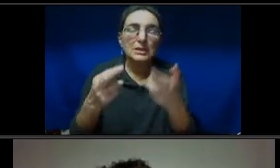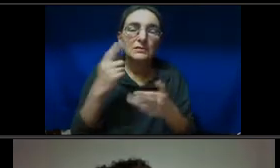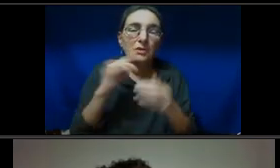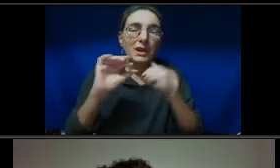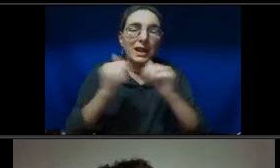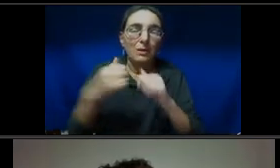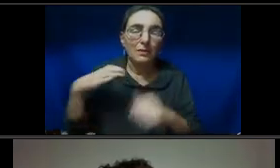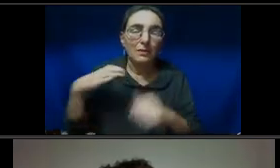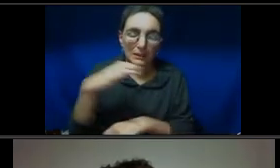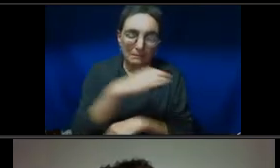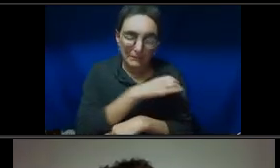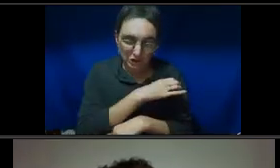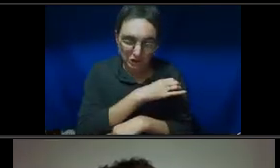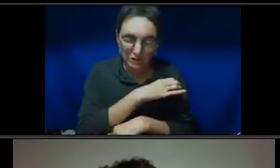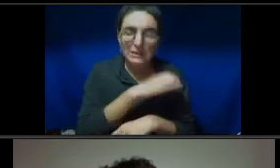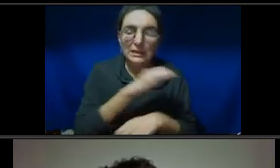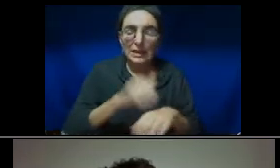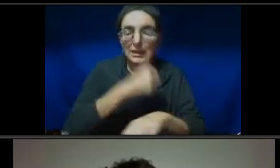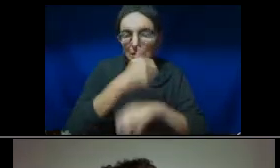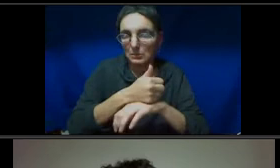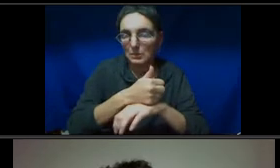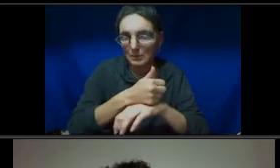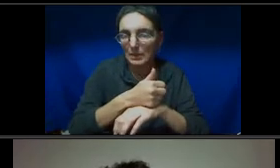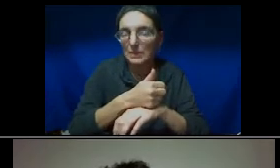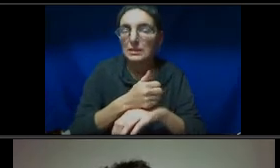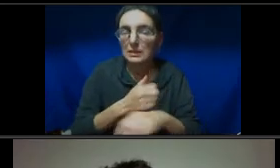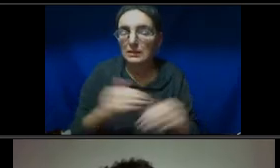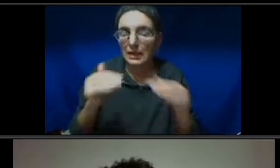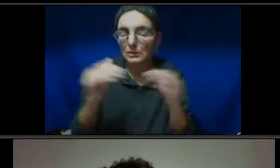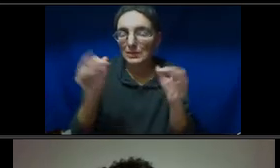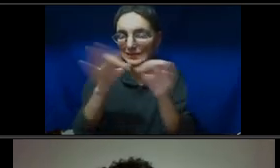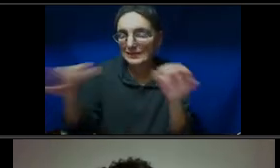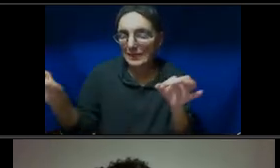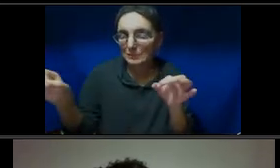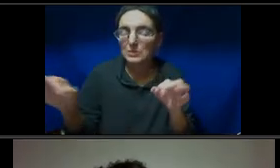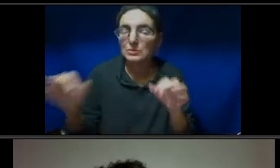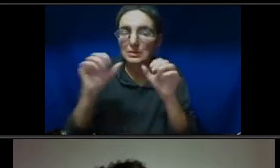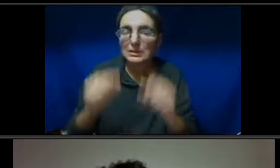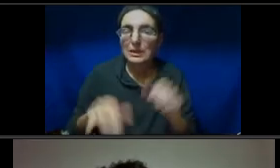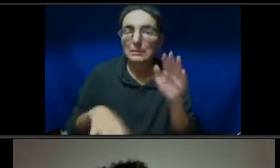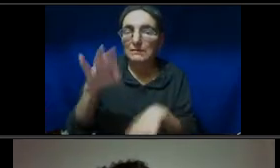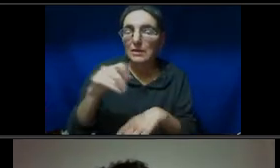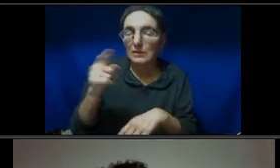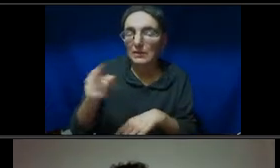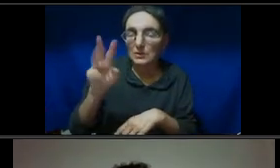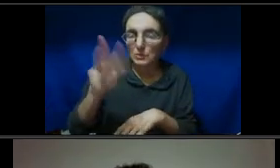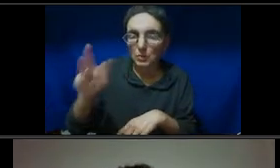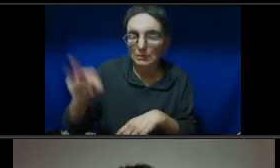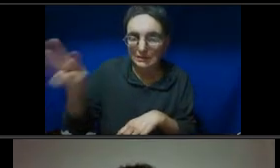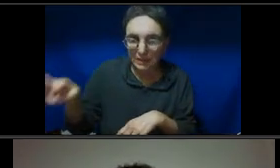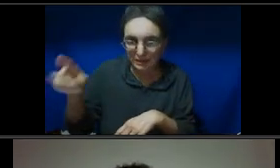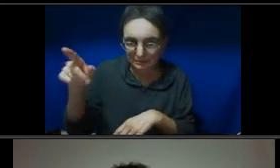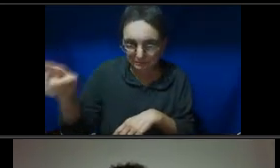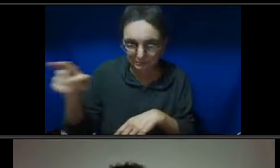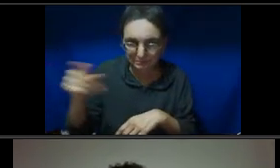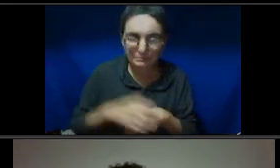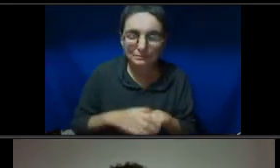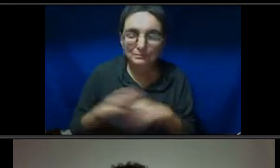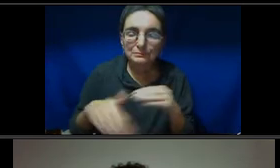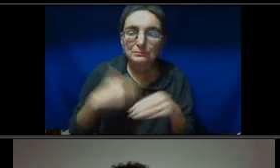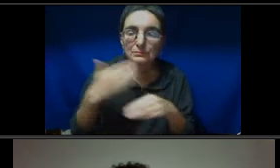commission can implement its racial equity statement, which can be found at this website listed below. Next slide,